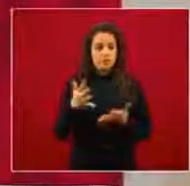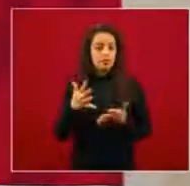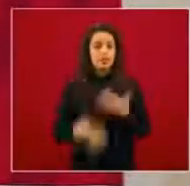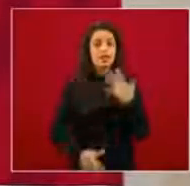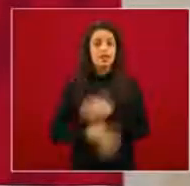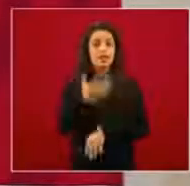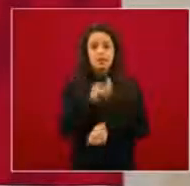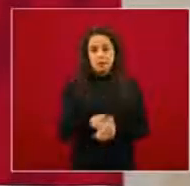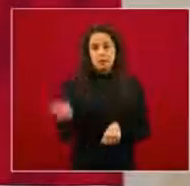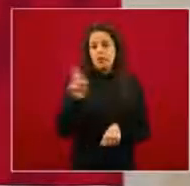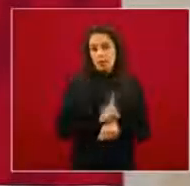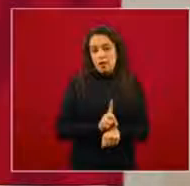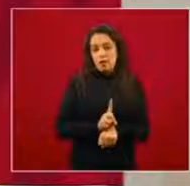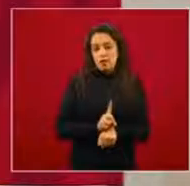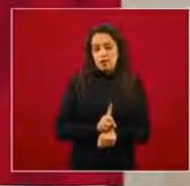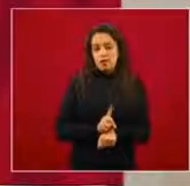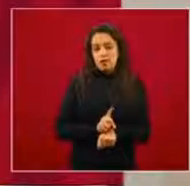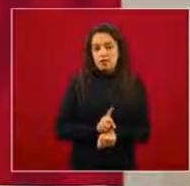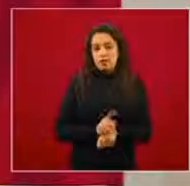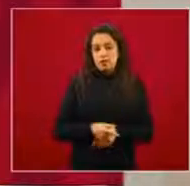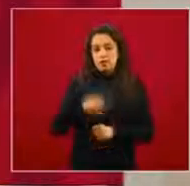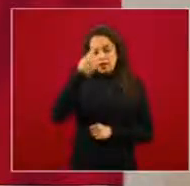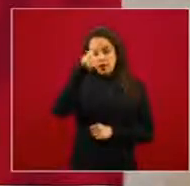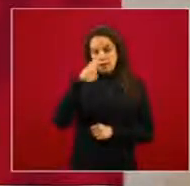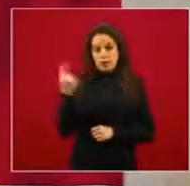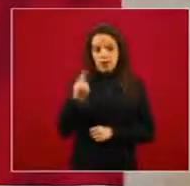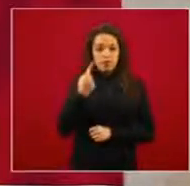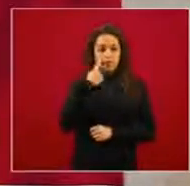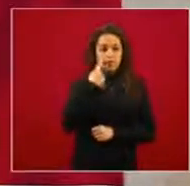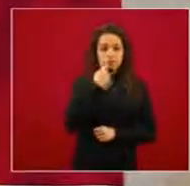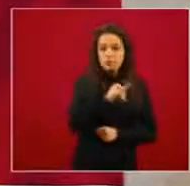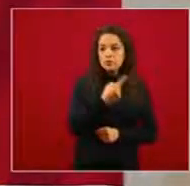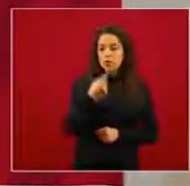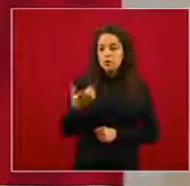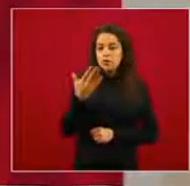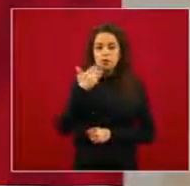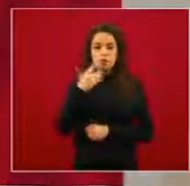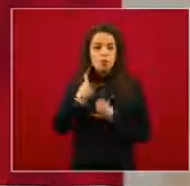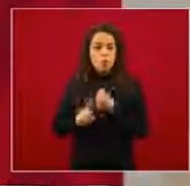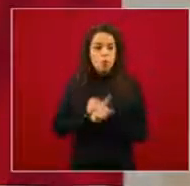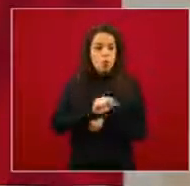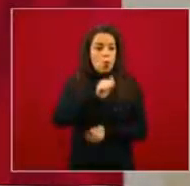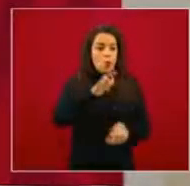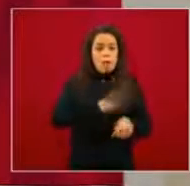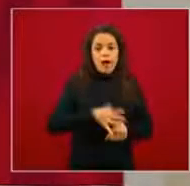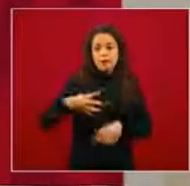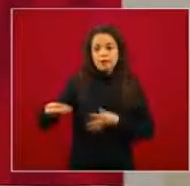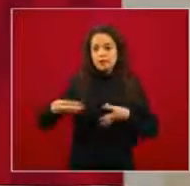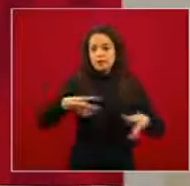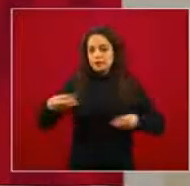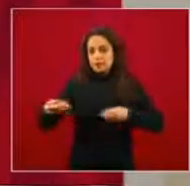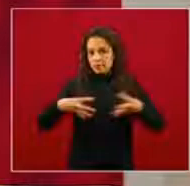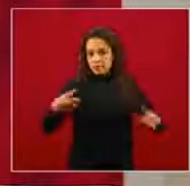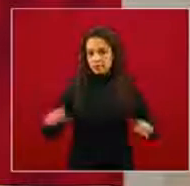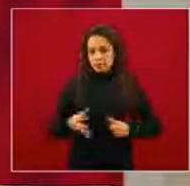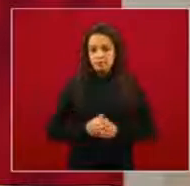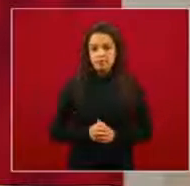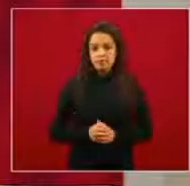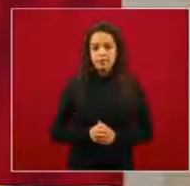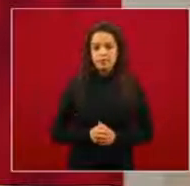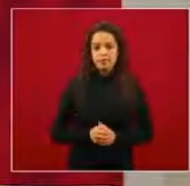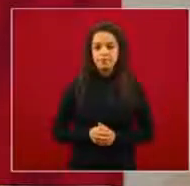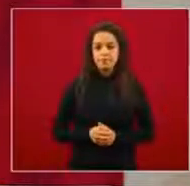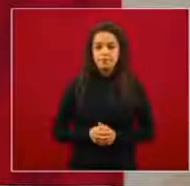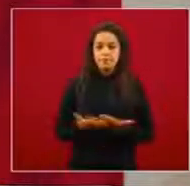It must be closed for at least 15 days so we can ensure there's no problems with anyone else. I don't